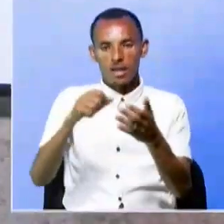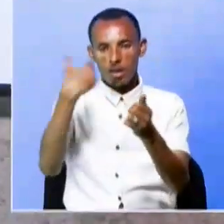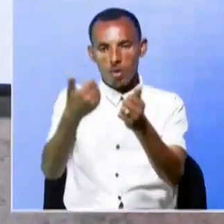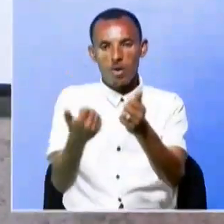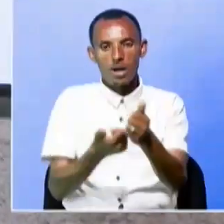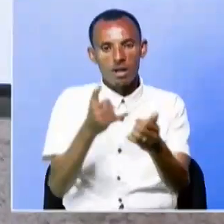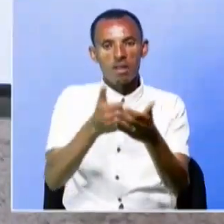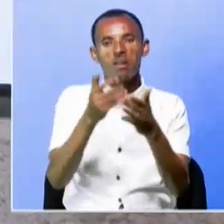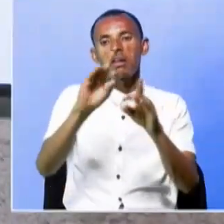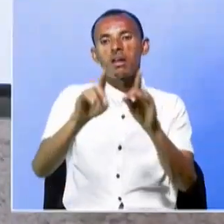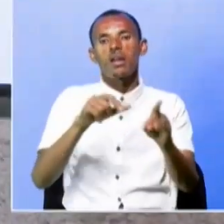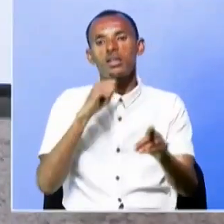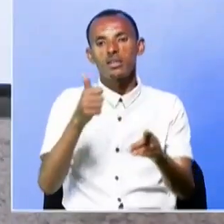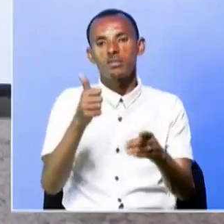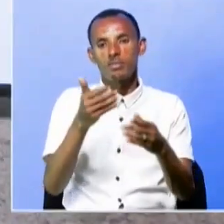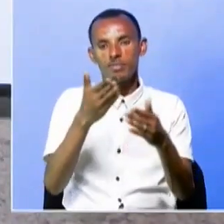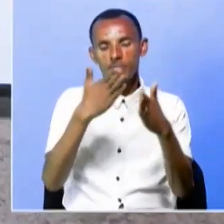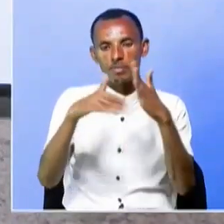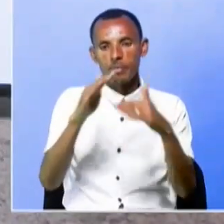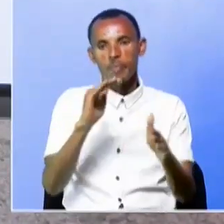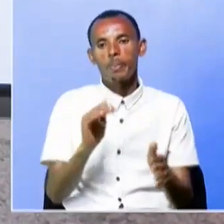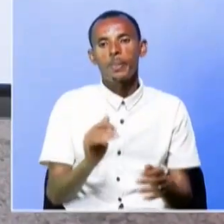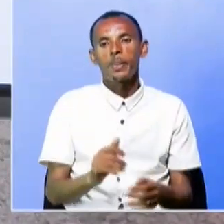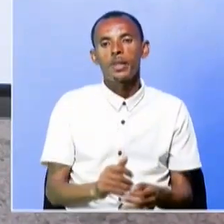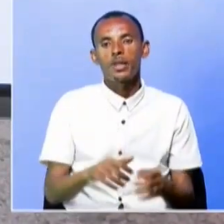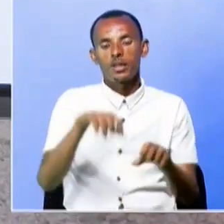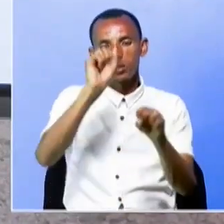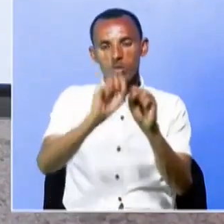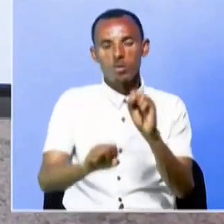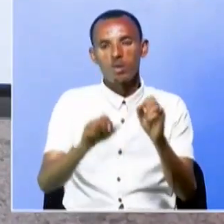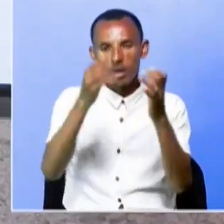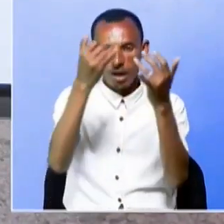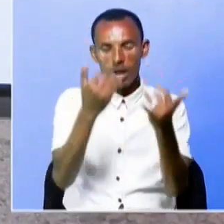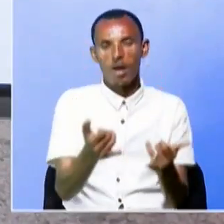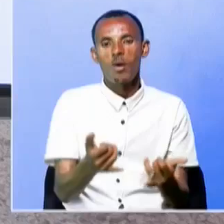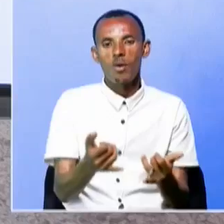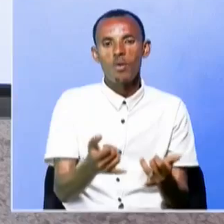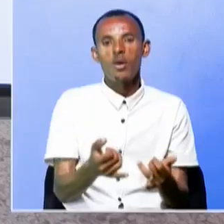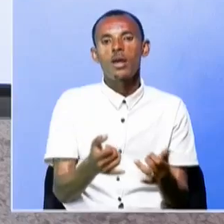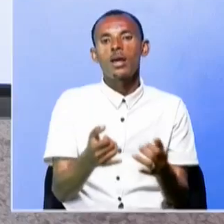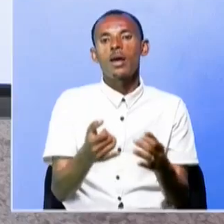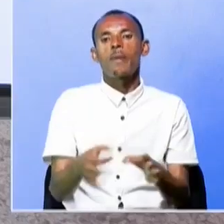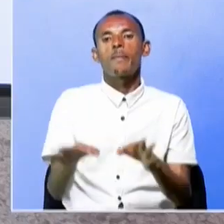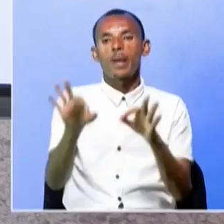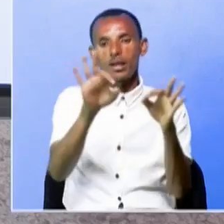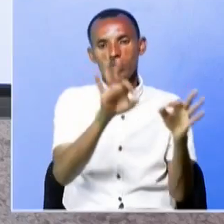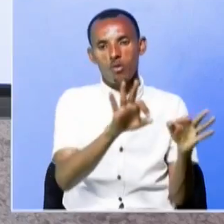It doesn't matter. So now in place of